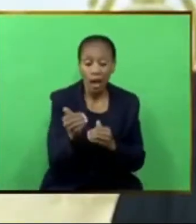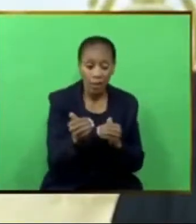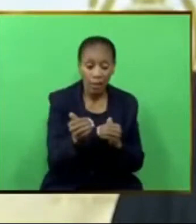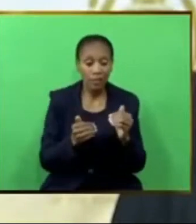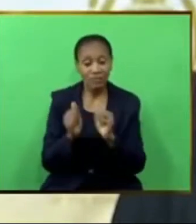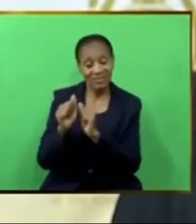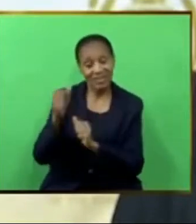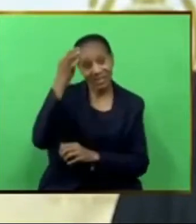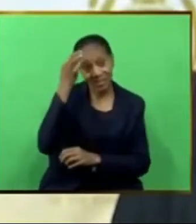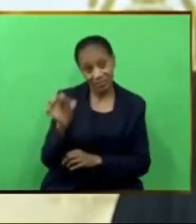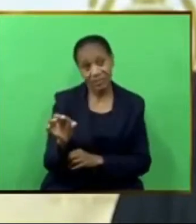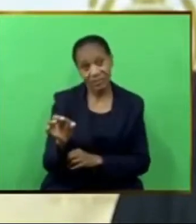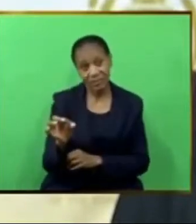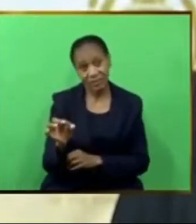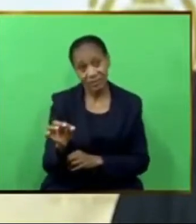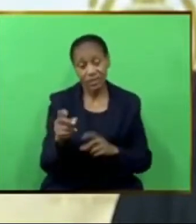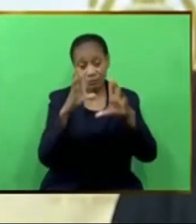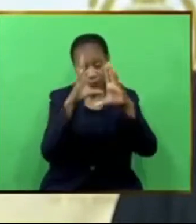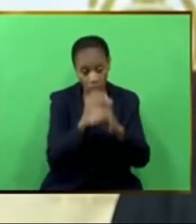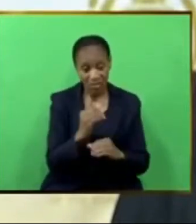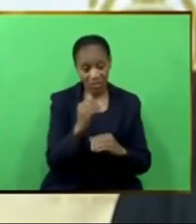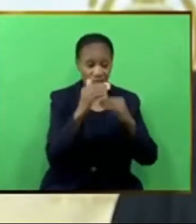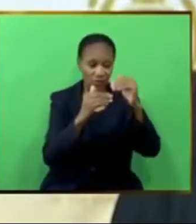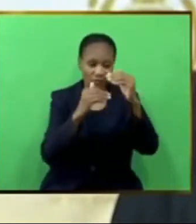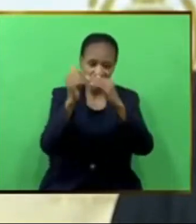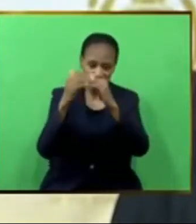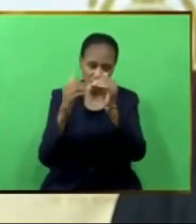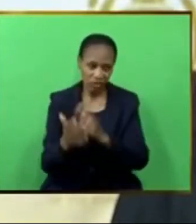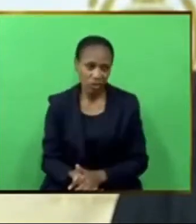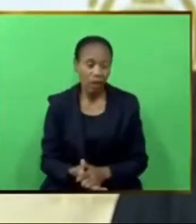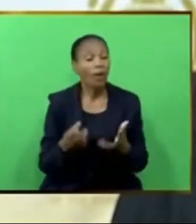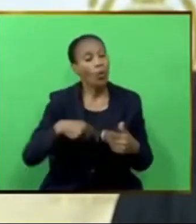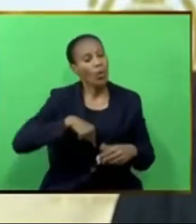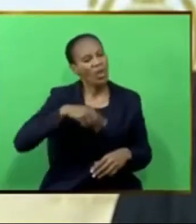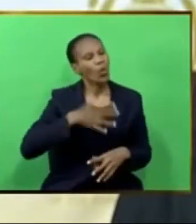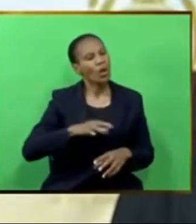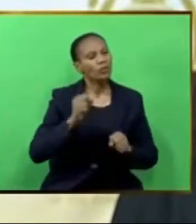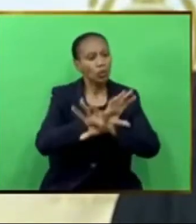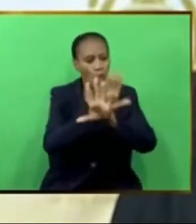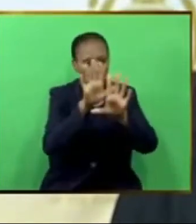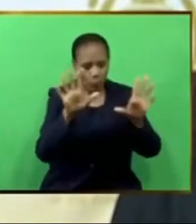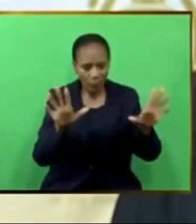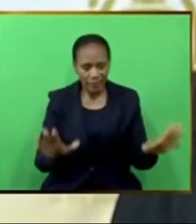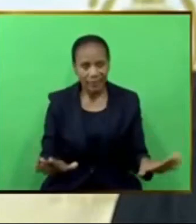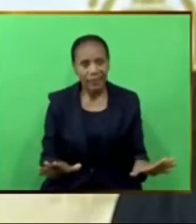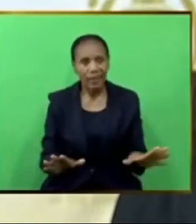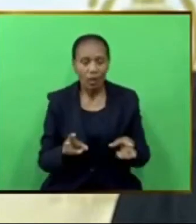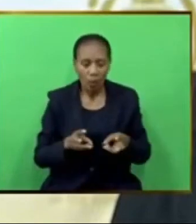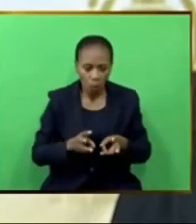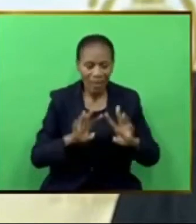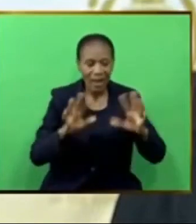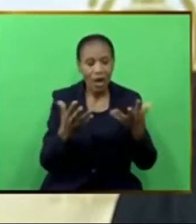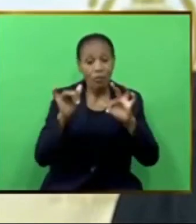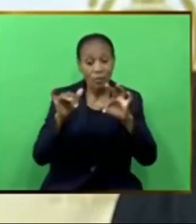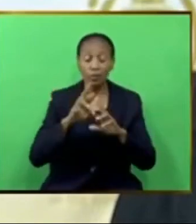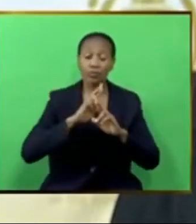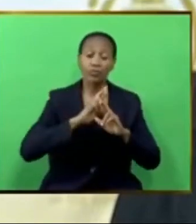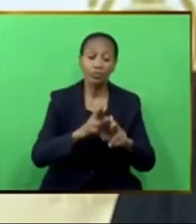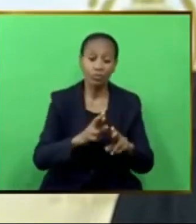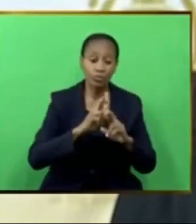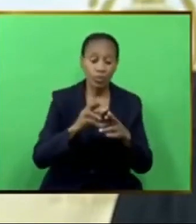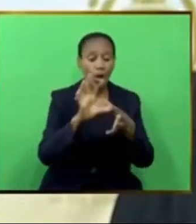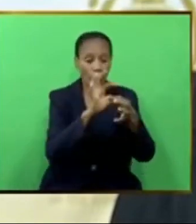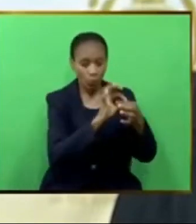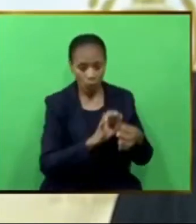for catalytic infrastructure. The intention is to create clearer mechanisms for accountability, cooperation,